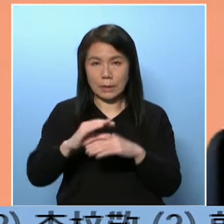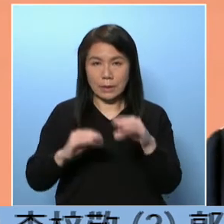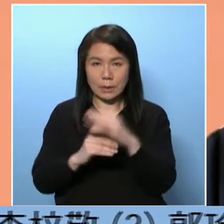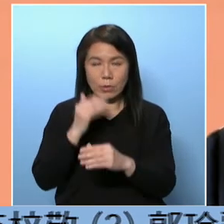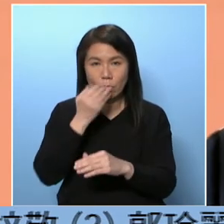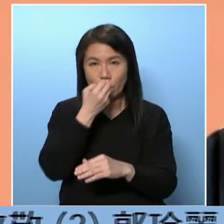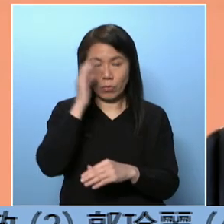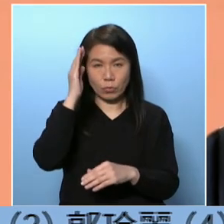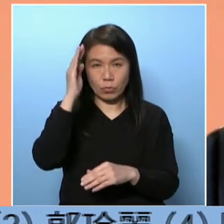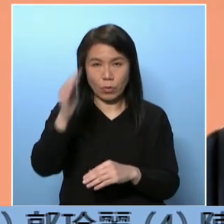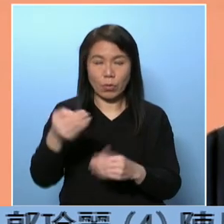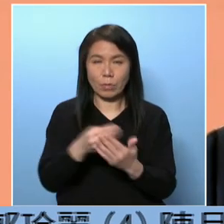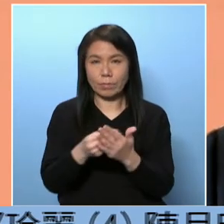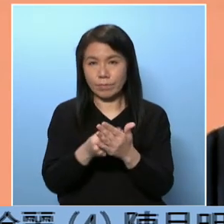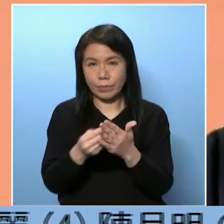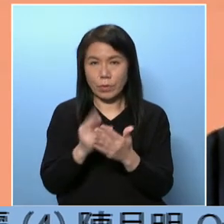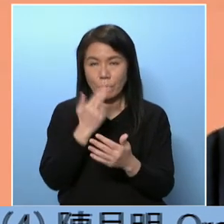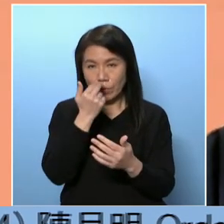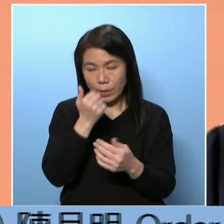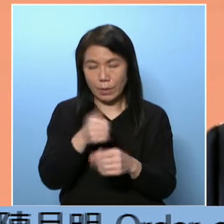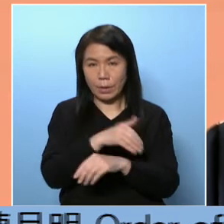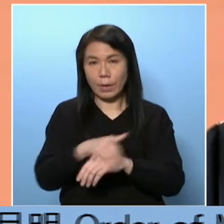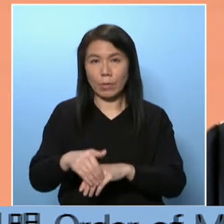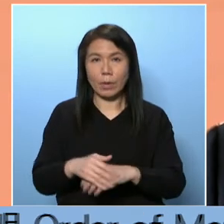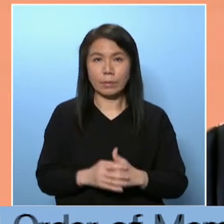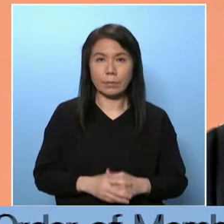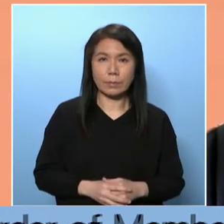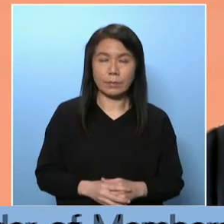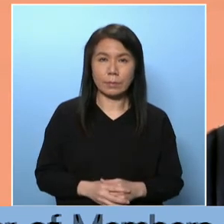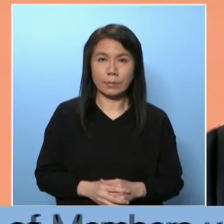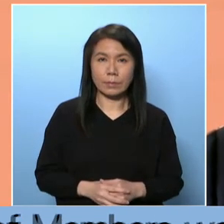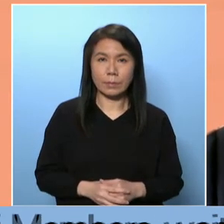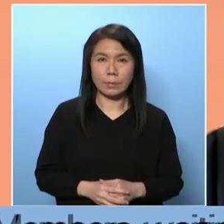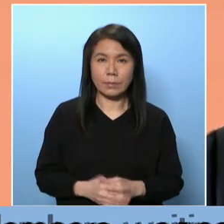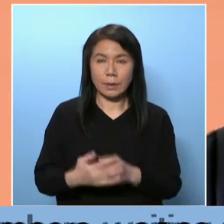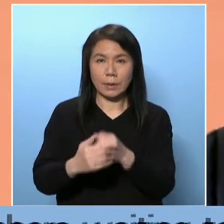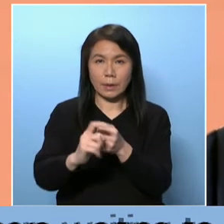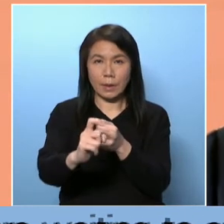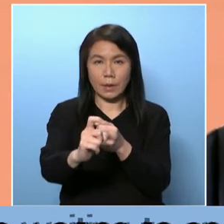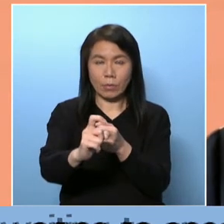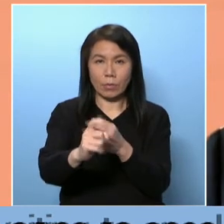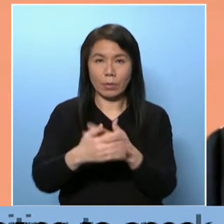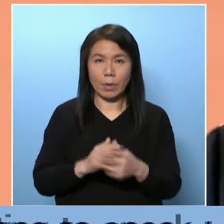and so on and so forth. Well, she portrayed a very rosy picture for Hong Kong. And then